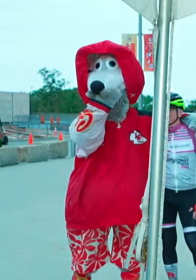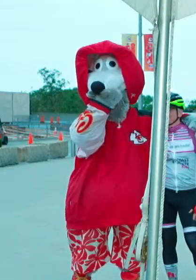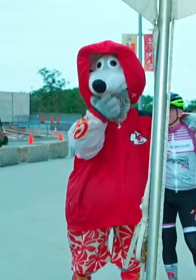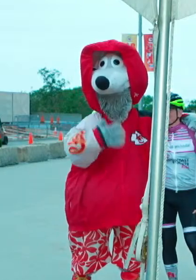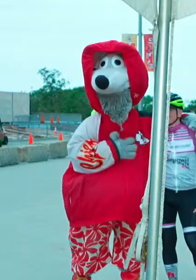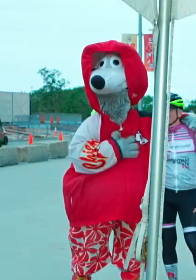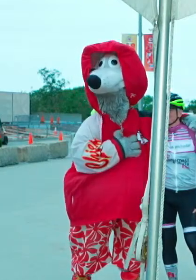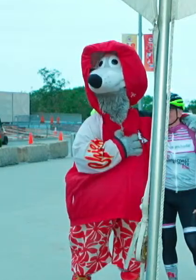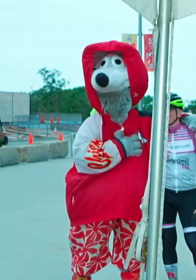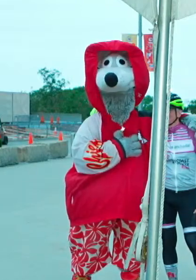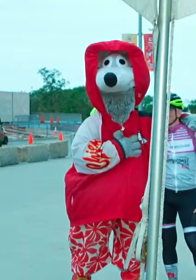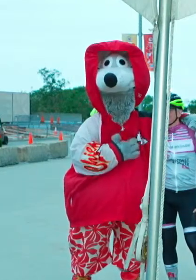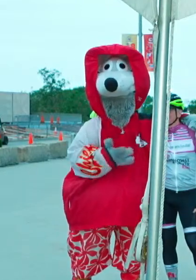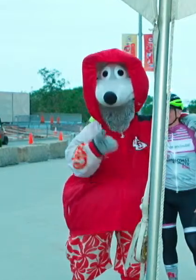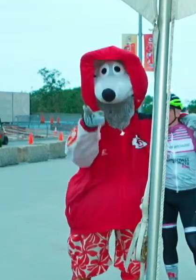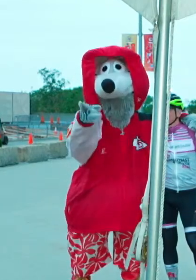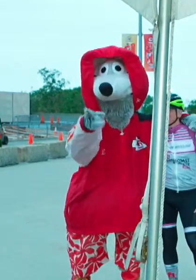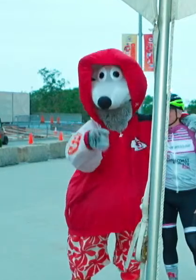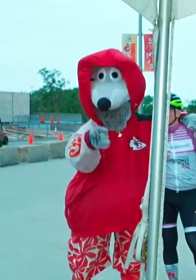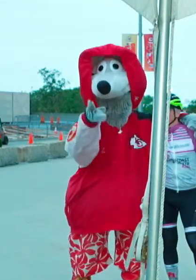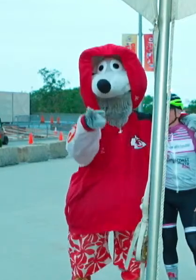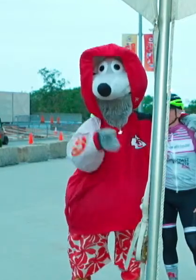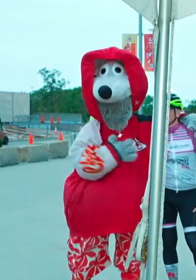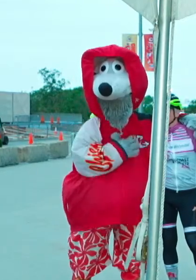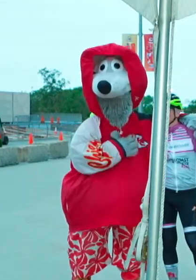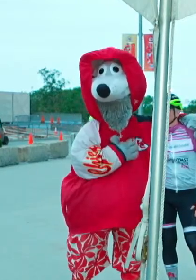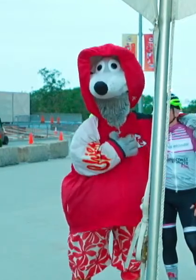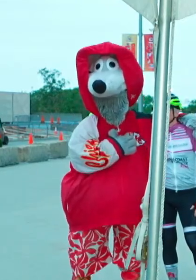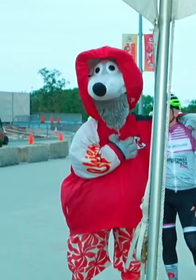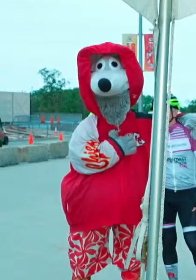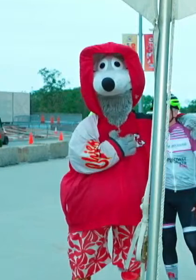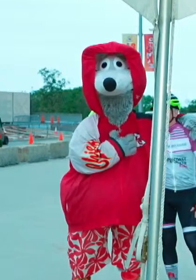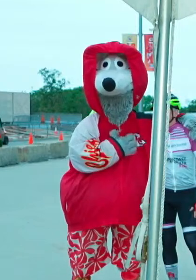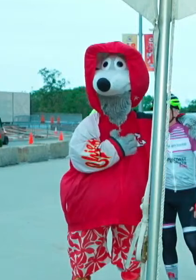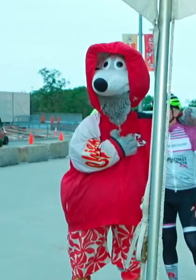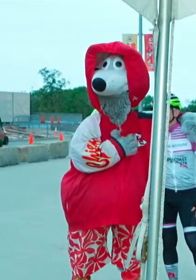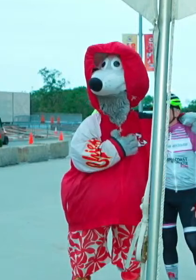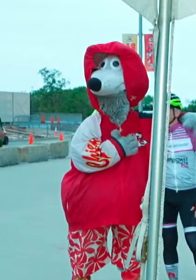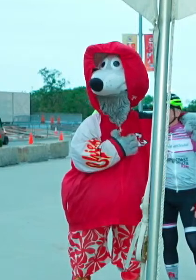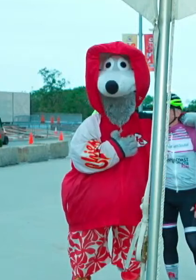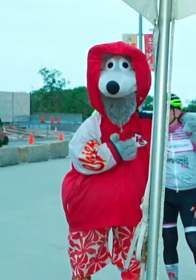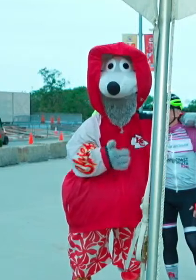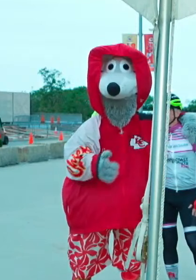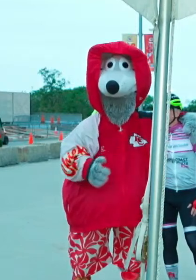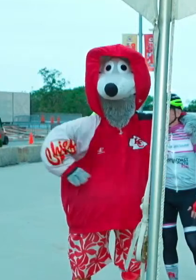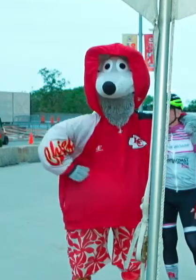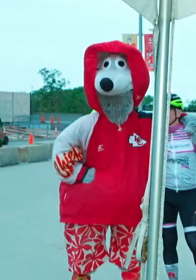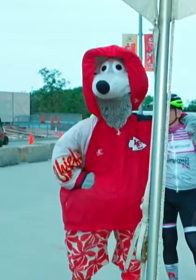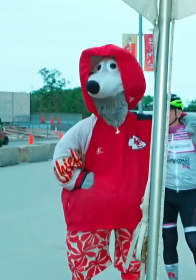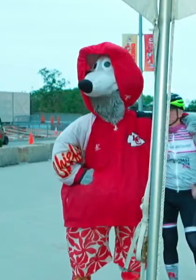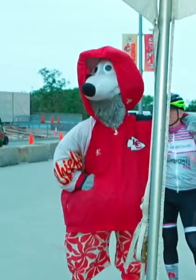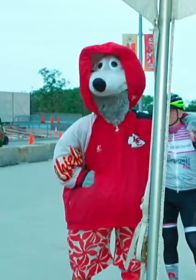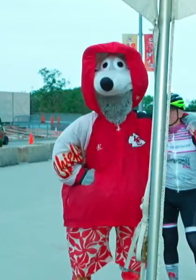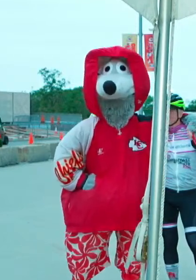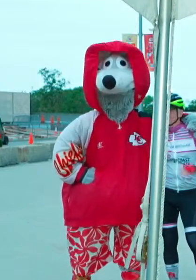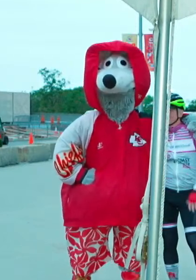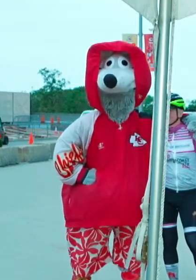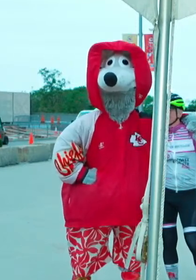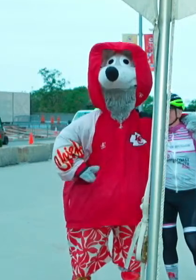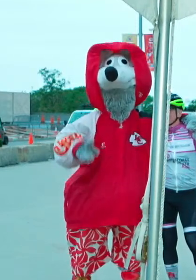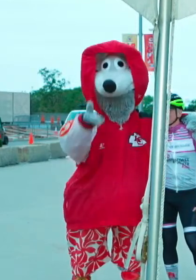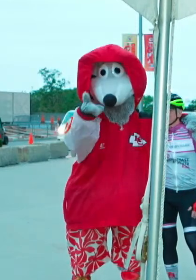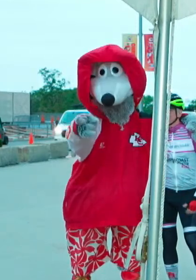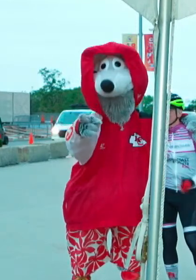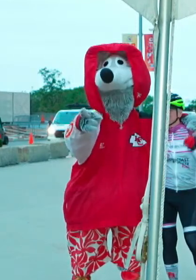organization that is conducting research every day that is saving patients' lives. So he has been here, I believe someone told me 7 years